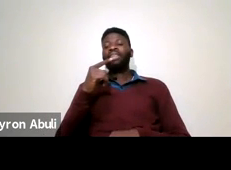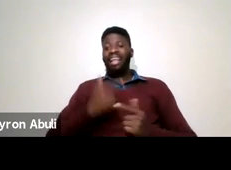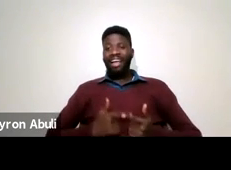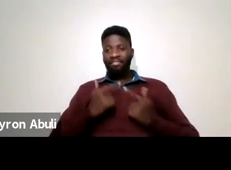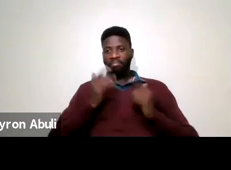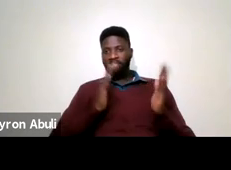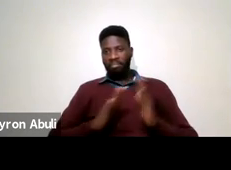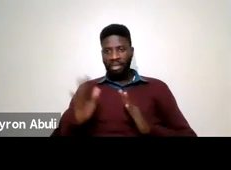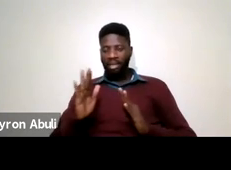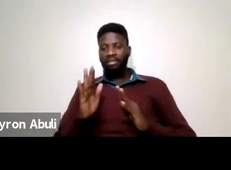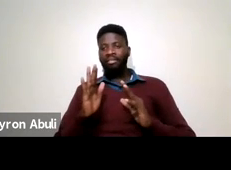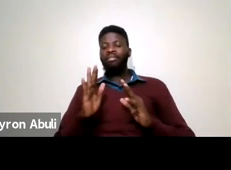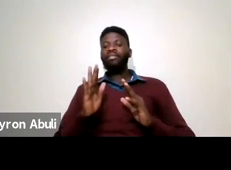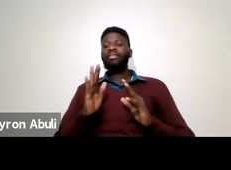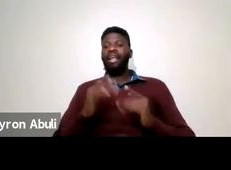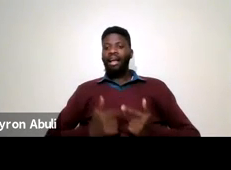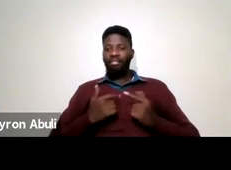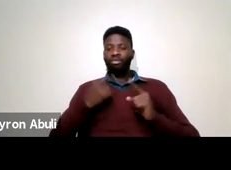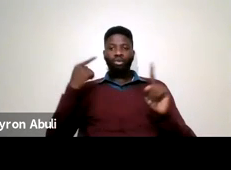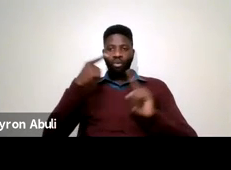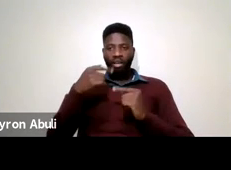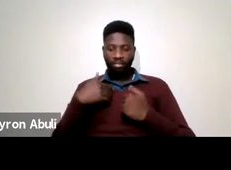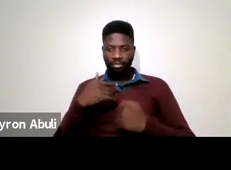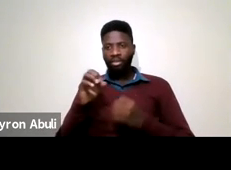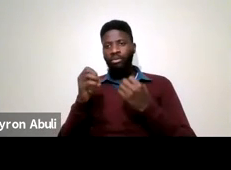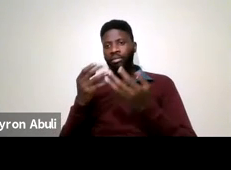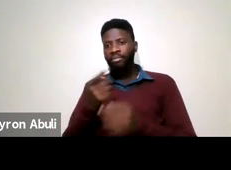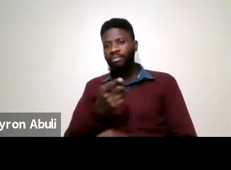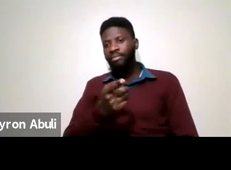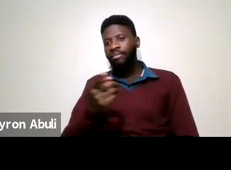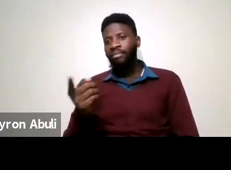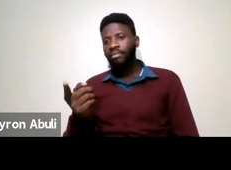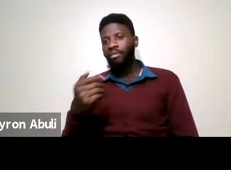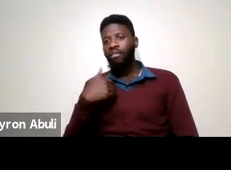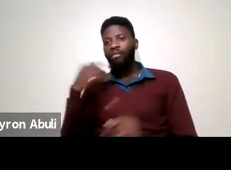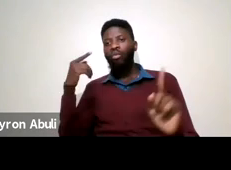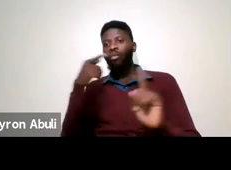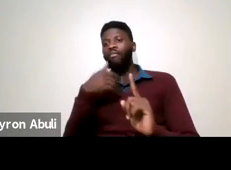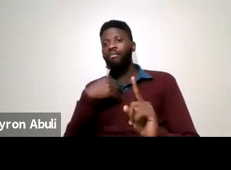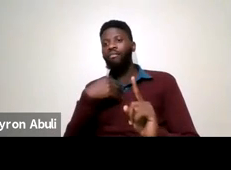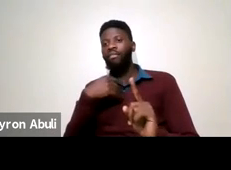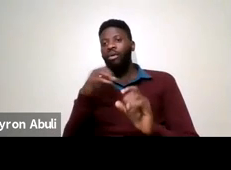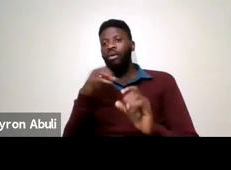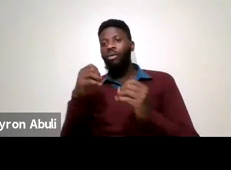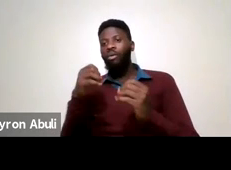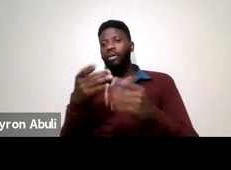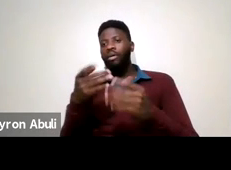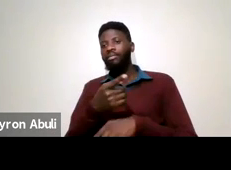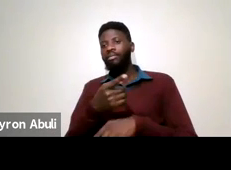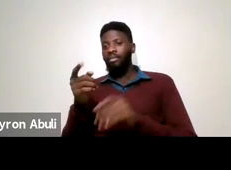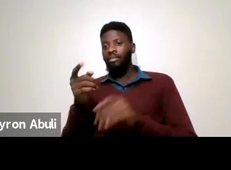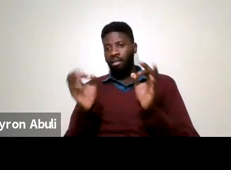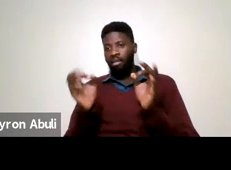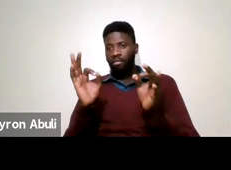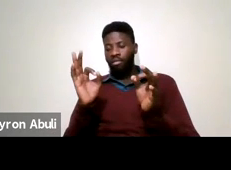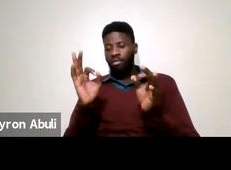do not know, as I do this, how many of you have certain goals. If we can have a gentleman and a